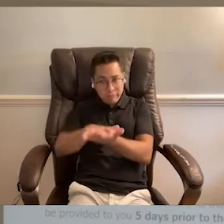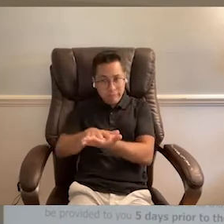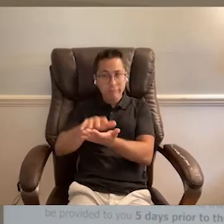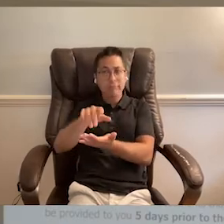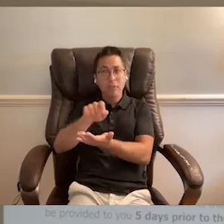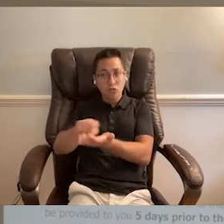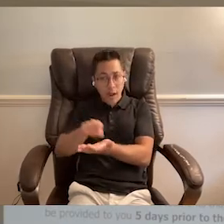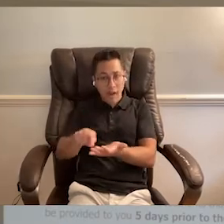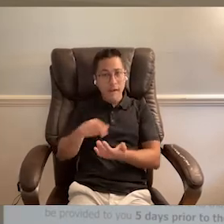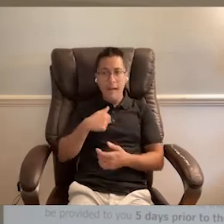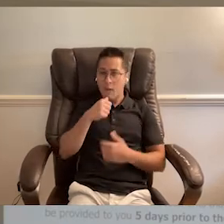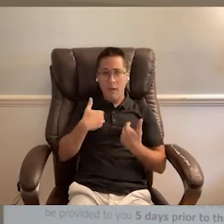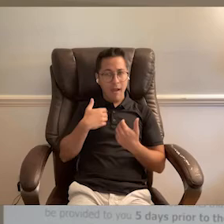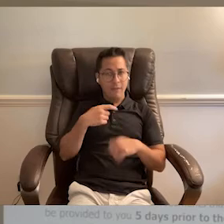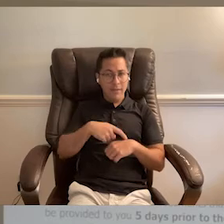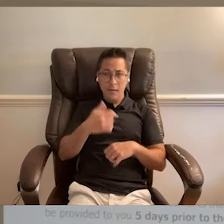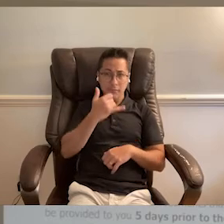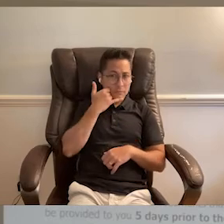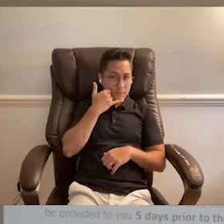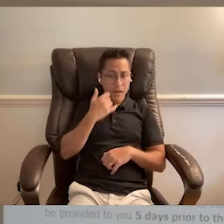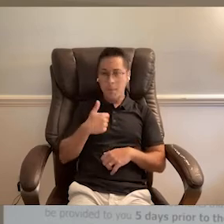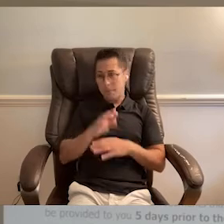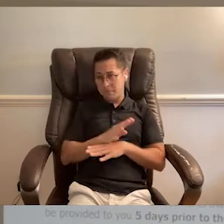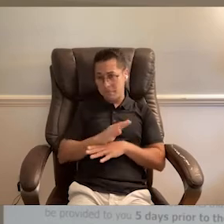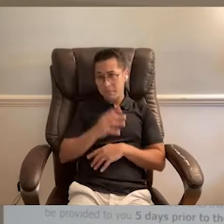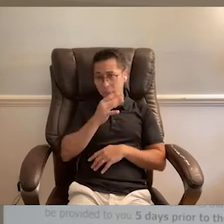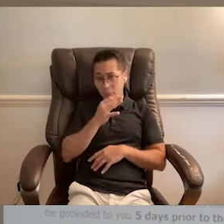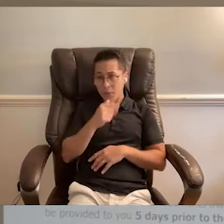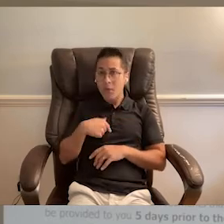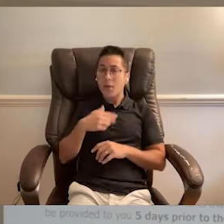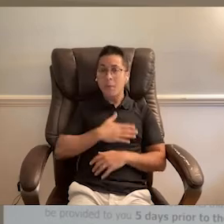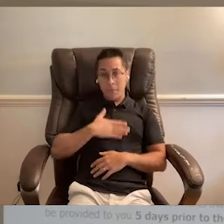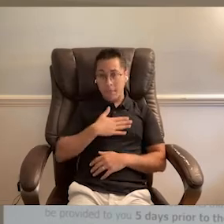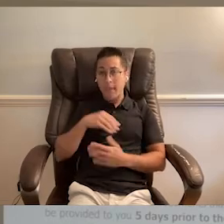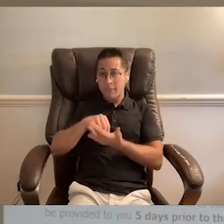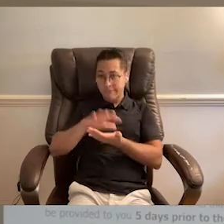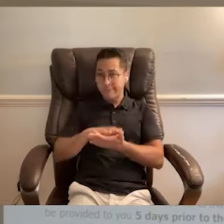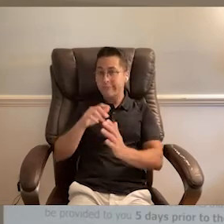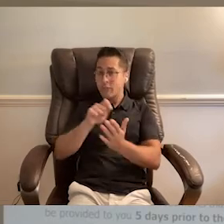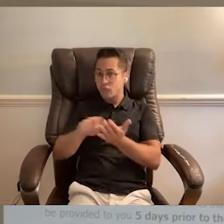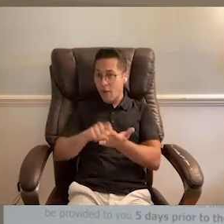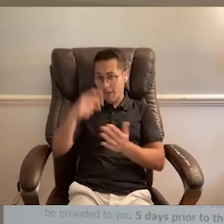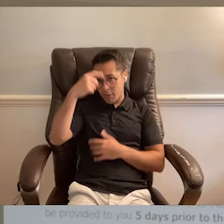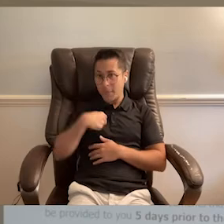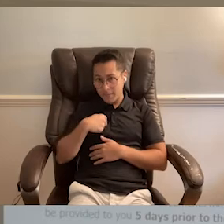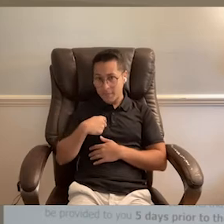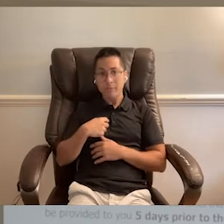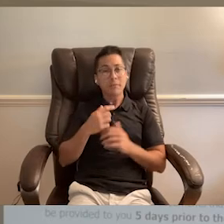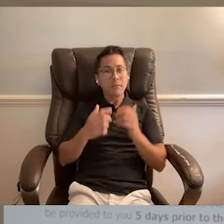time to talk. I'm a very busy mom, and please put it in writing to me. Most important advocacy